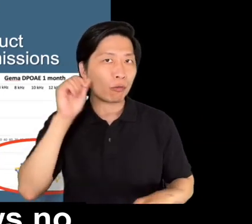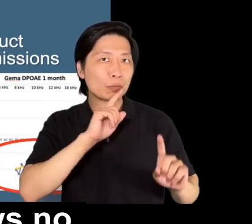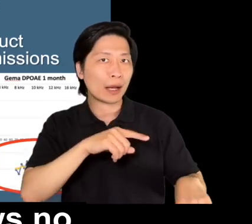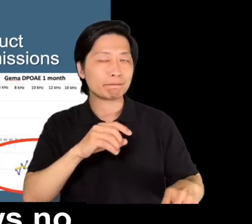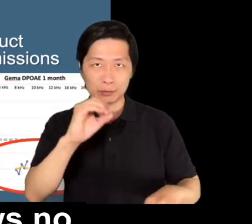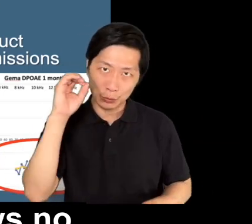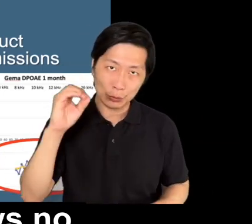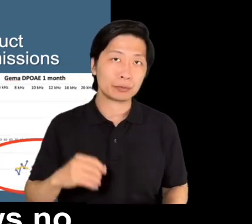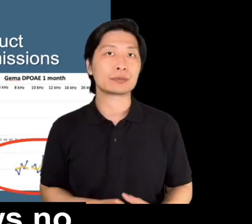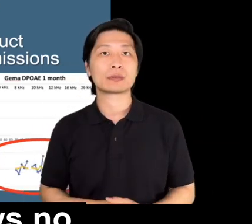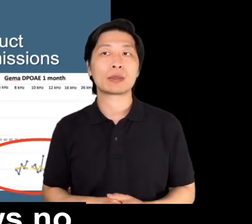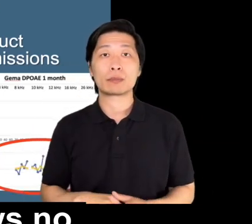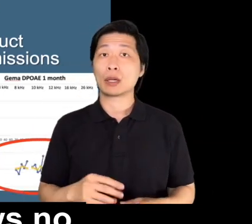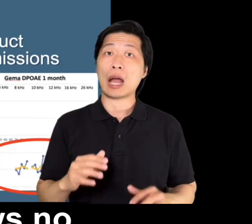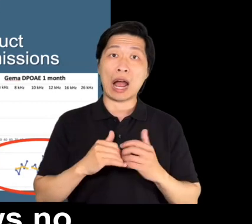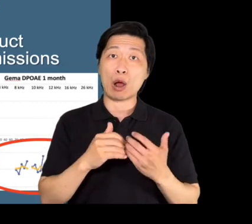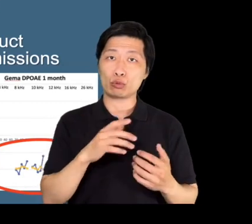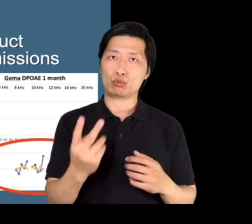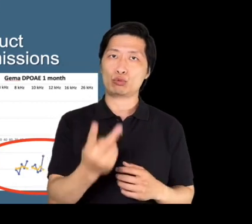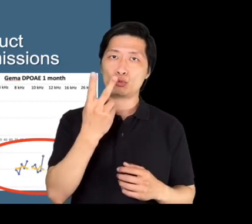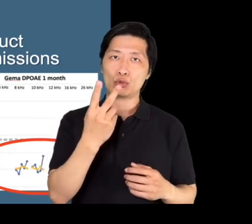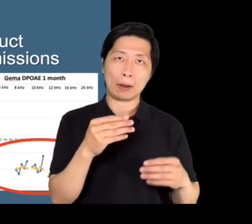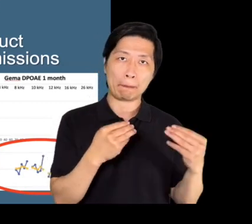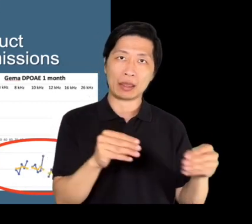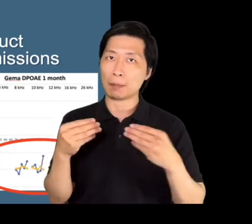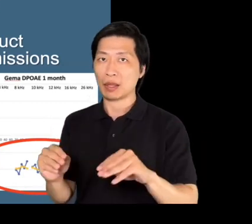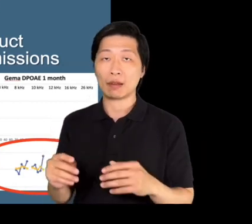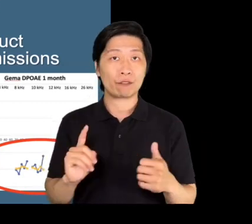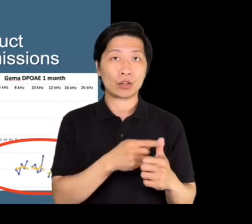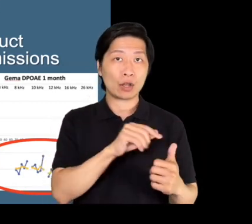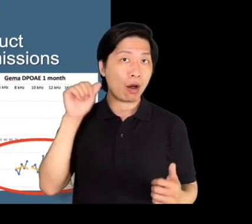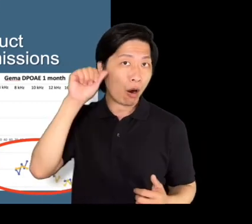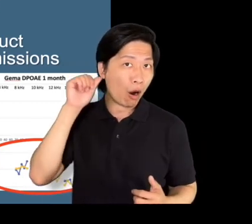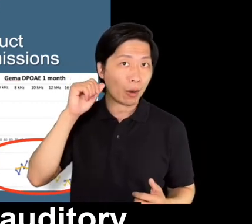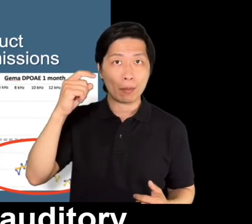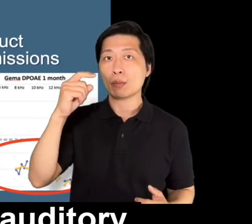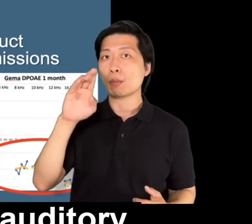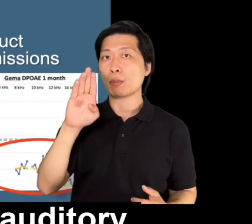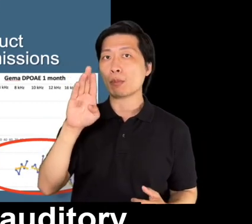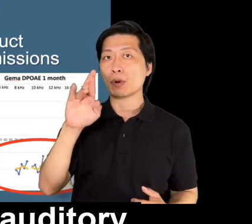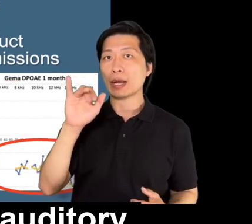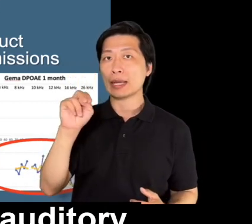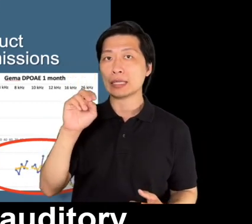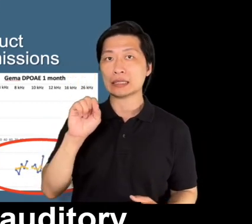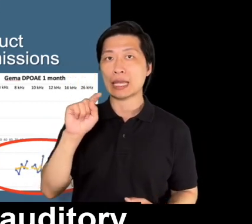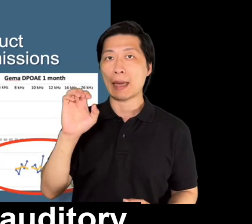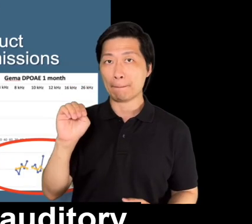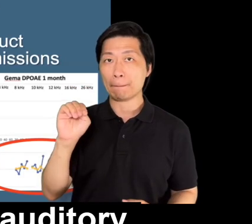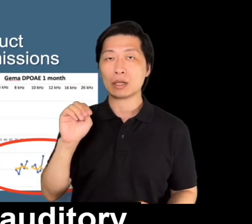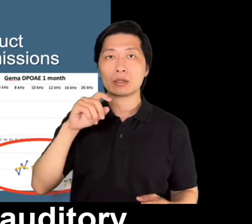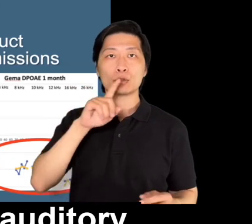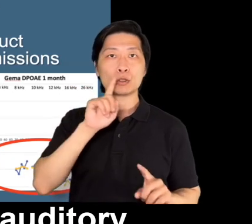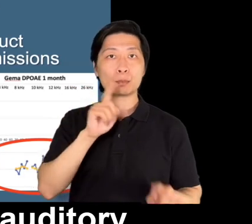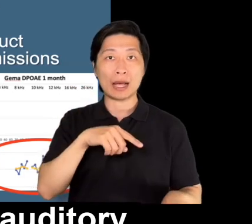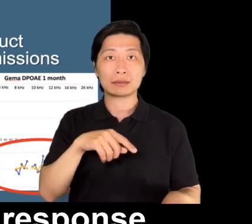done by two methods. The first was the auditory brainstem response that measures the response of the auditory system